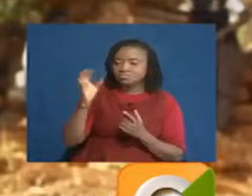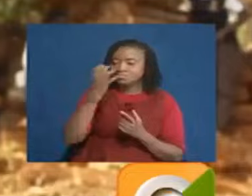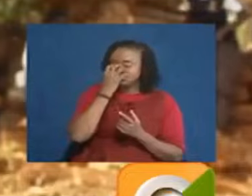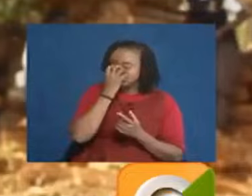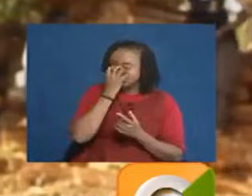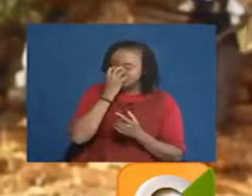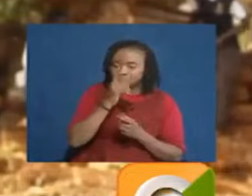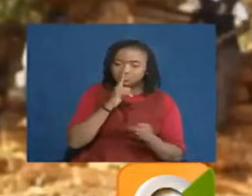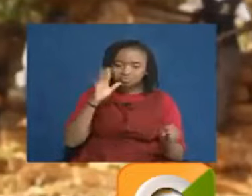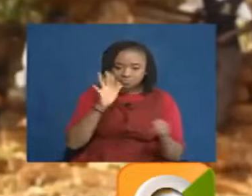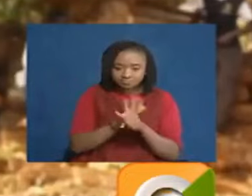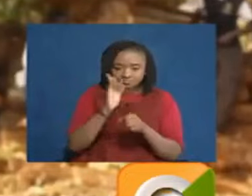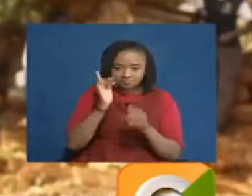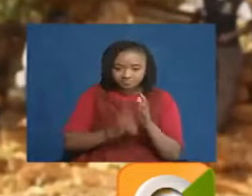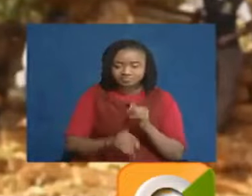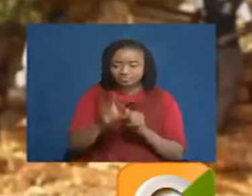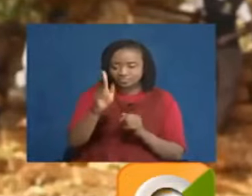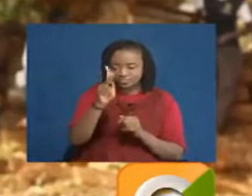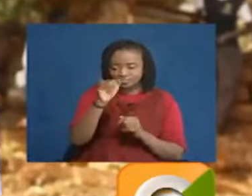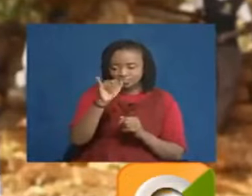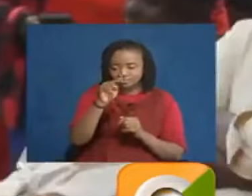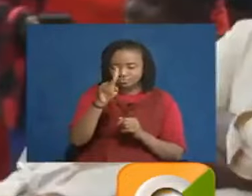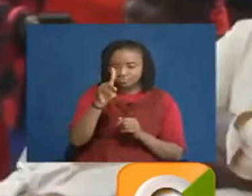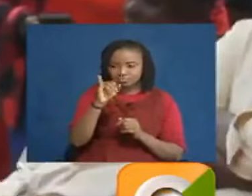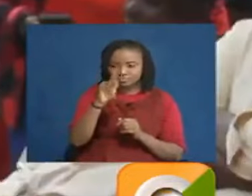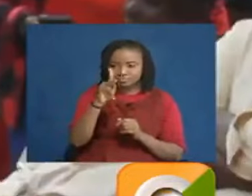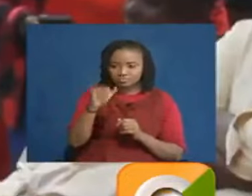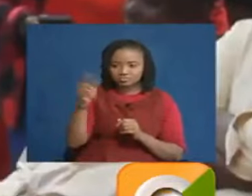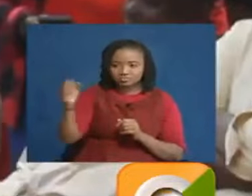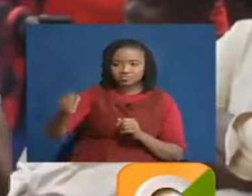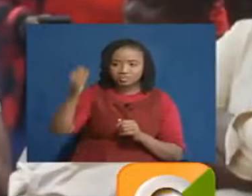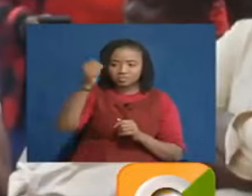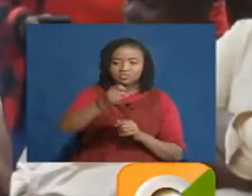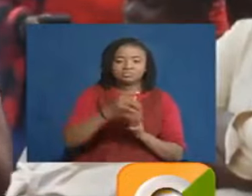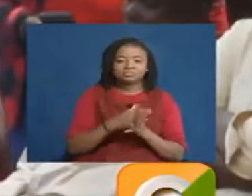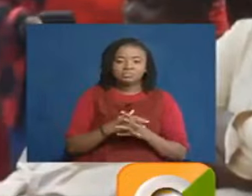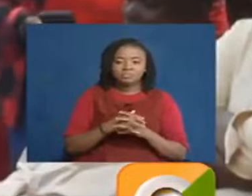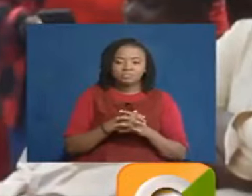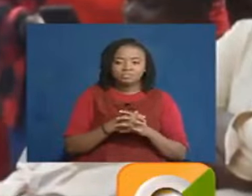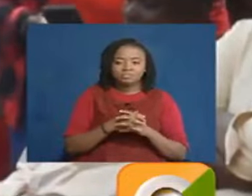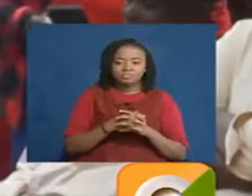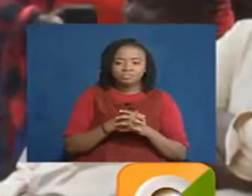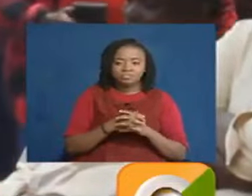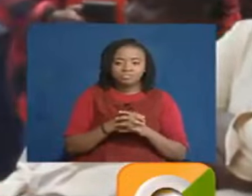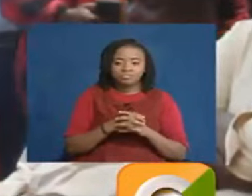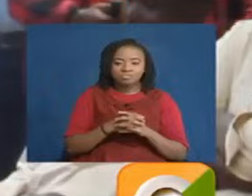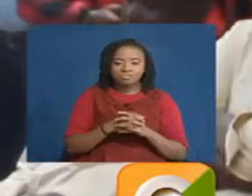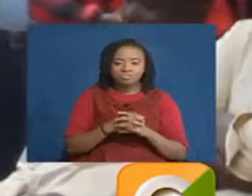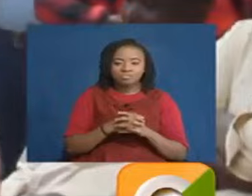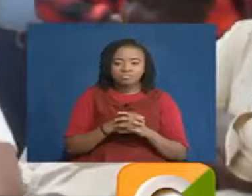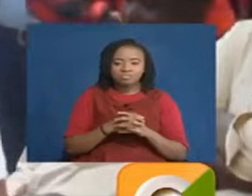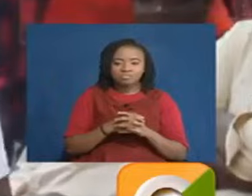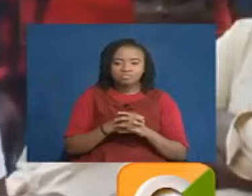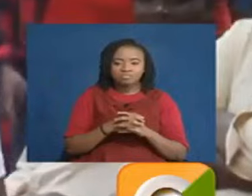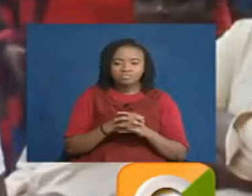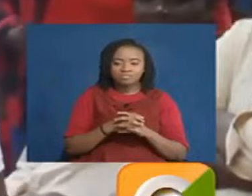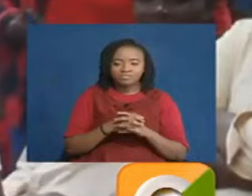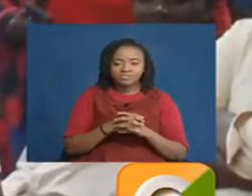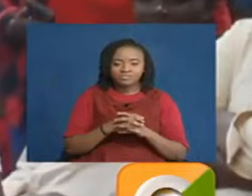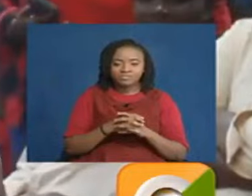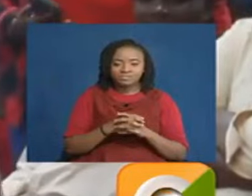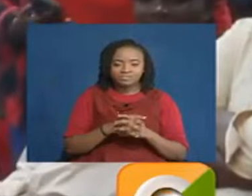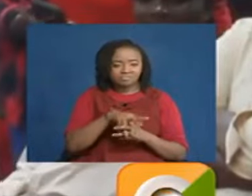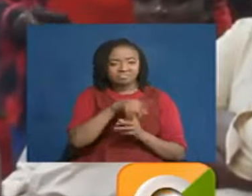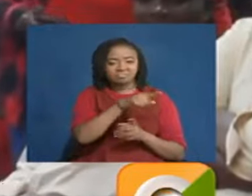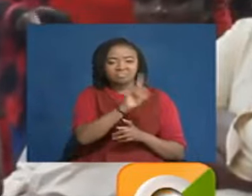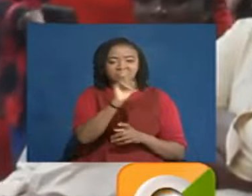ametuahidi ni Professor Kithure Kindiki. Yuu ndio deputy wa kwanza ambaye amekubaliwa kutia cabinet, full cabinet. Lakini badala